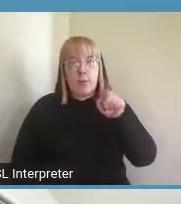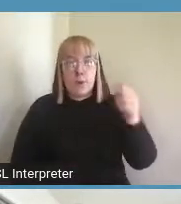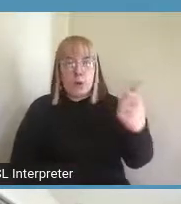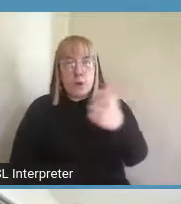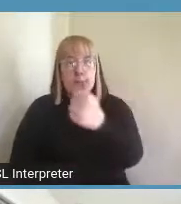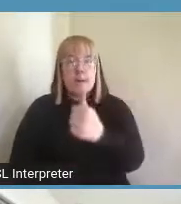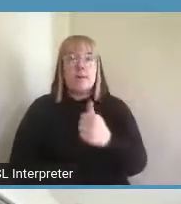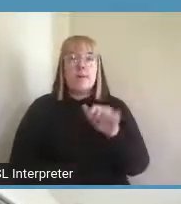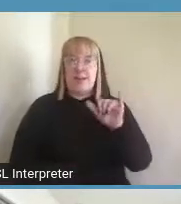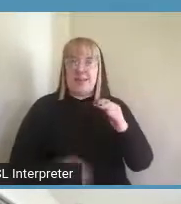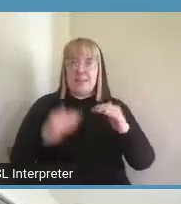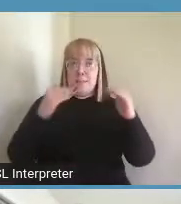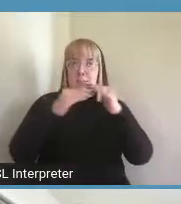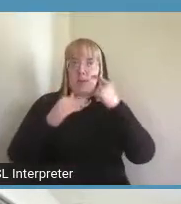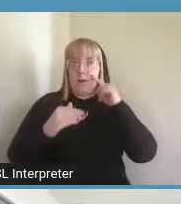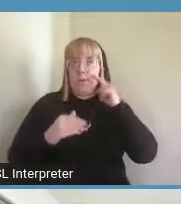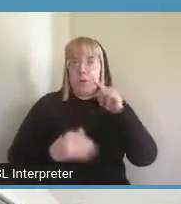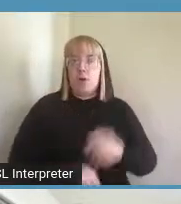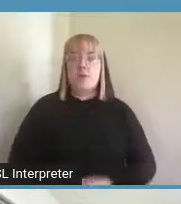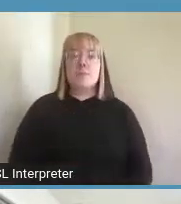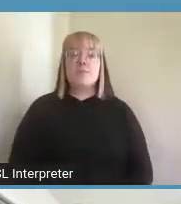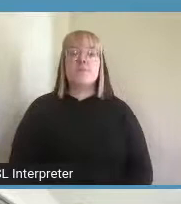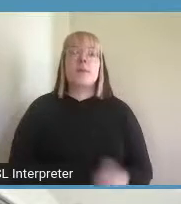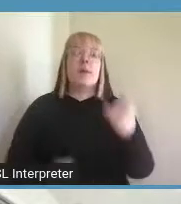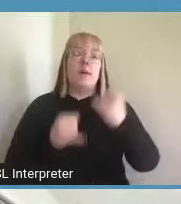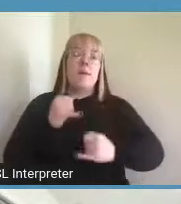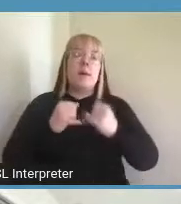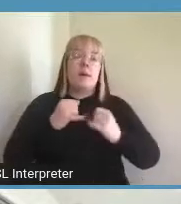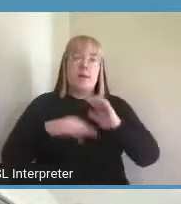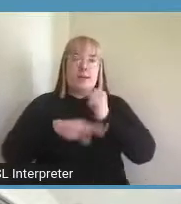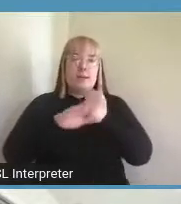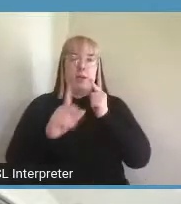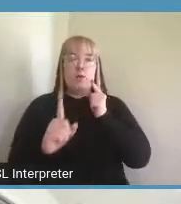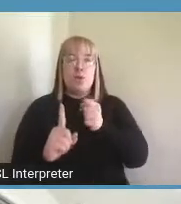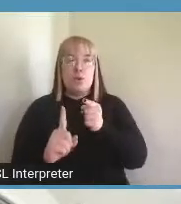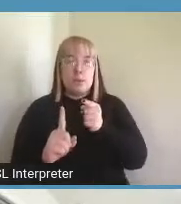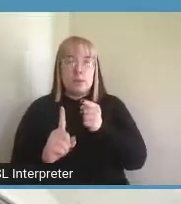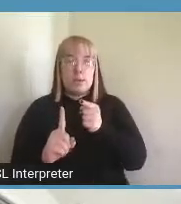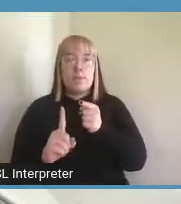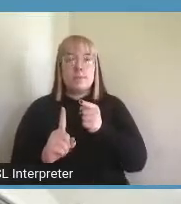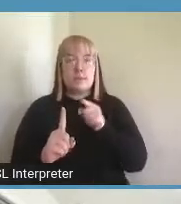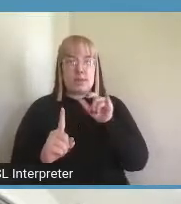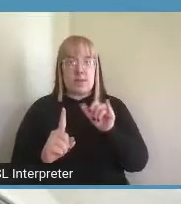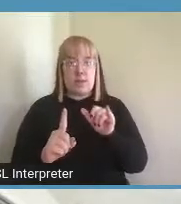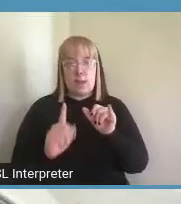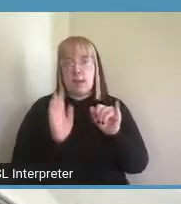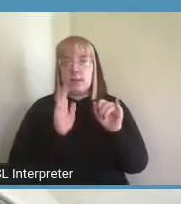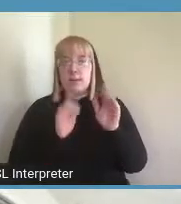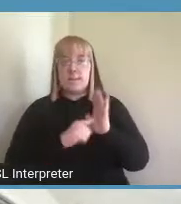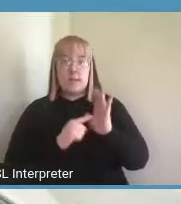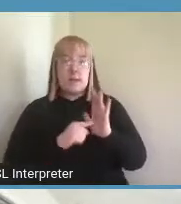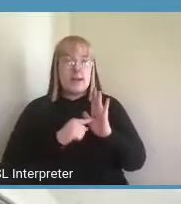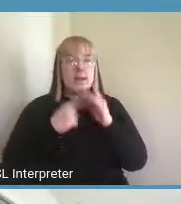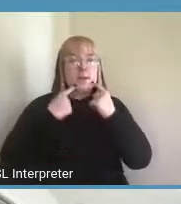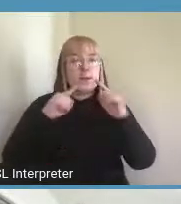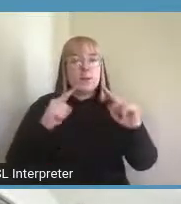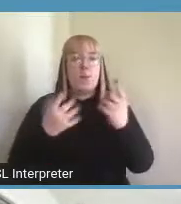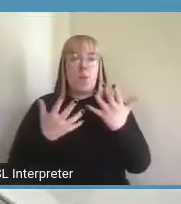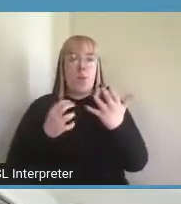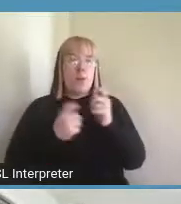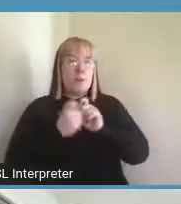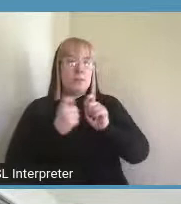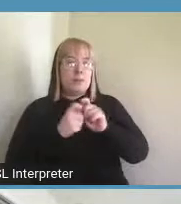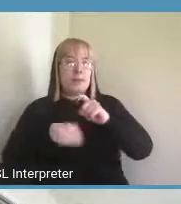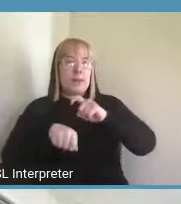you. And then finally, you're setting a target. So that indicator of success, and you usually want a specific time period for that. So we